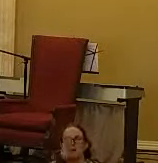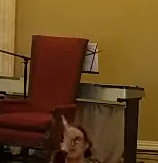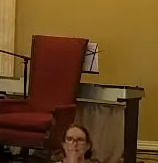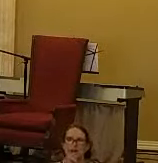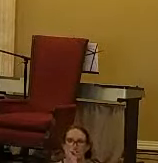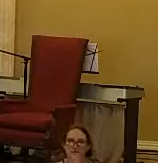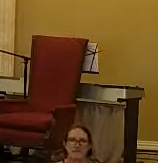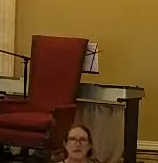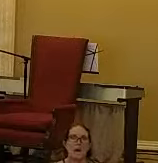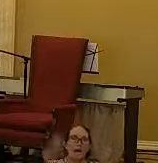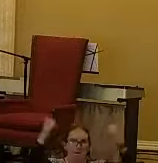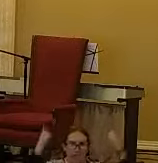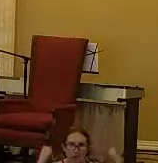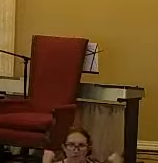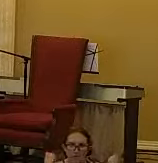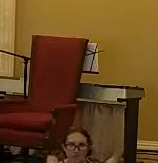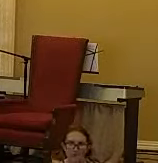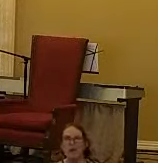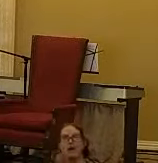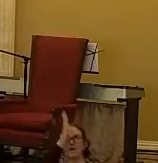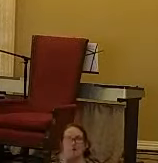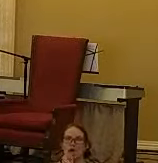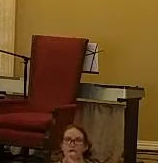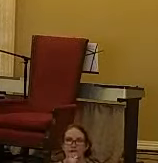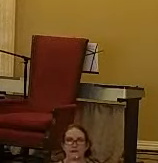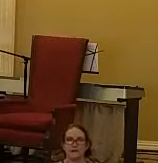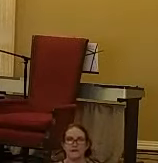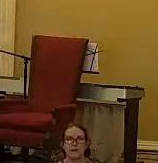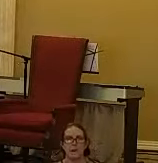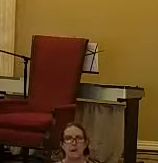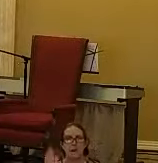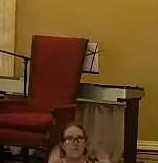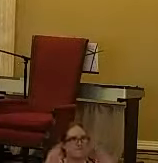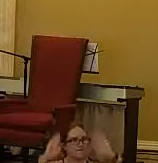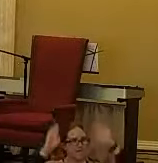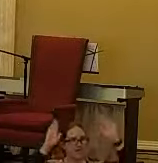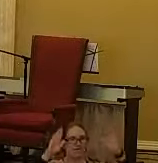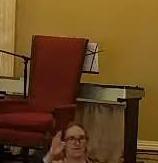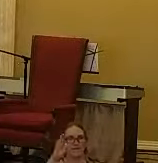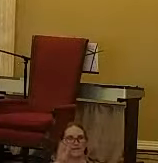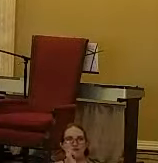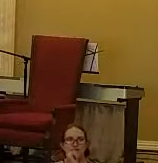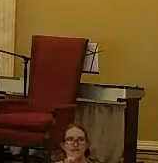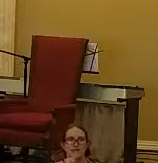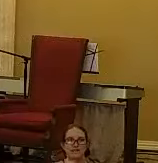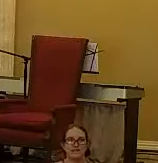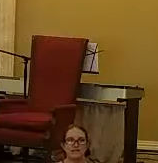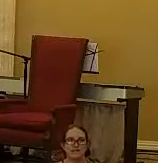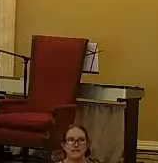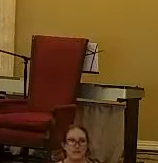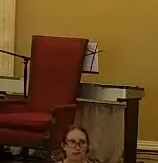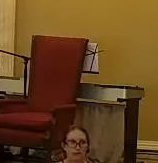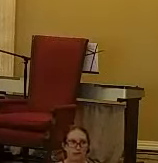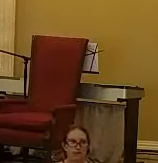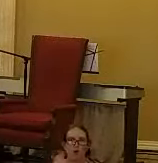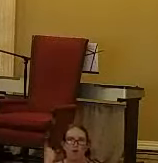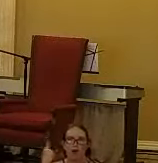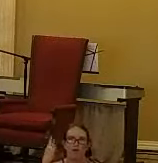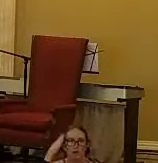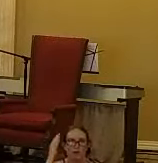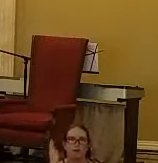is, how powerful our God is, how magnificent He is. Hallelujah. Amen. If we only knew